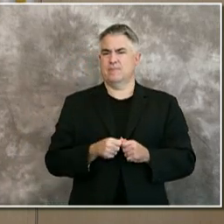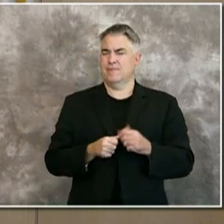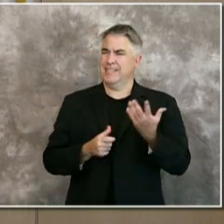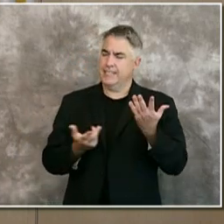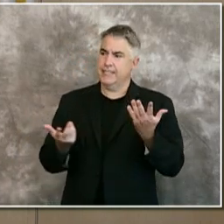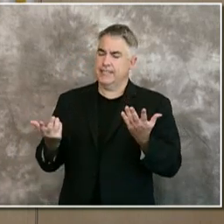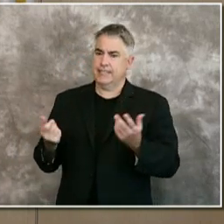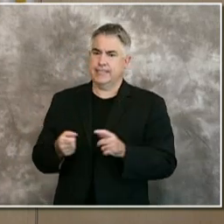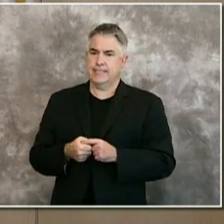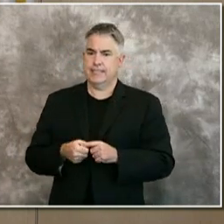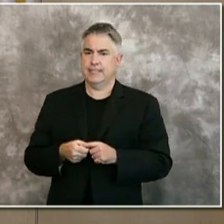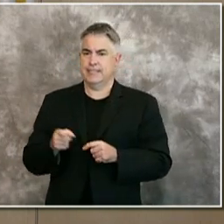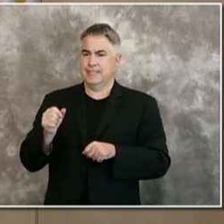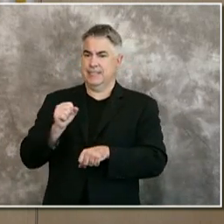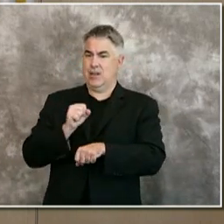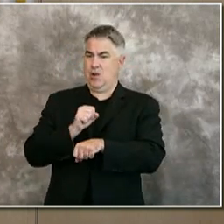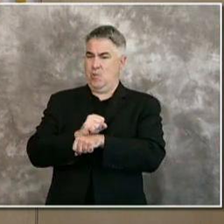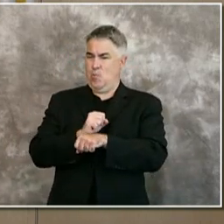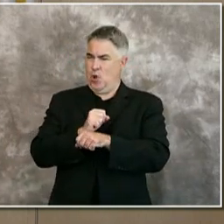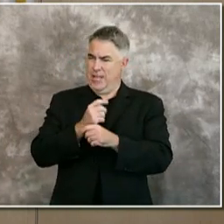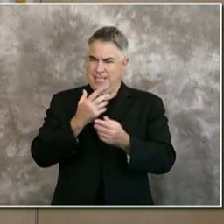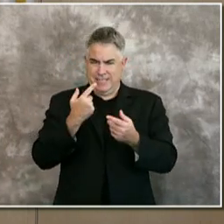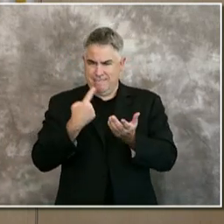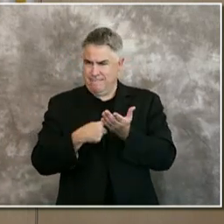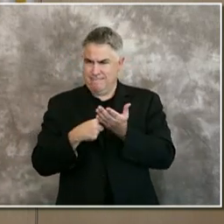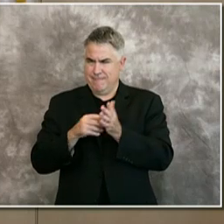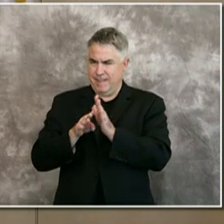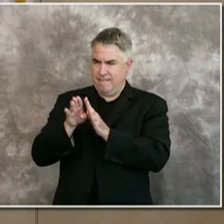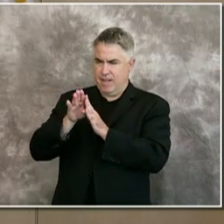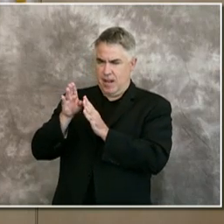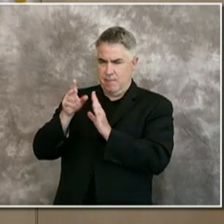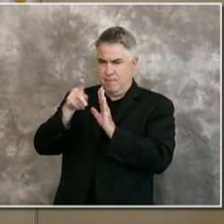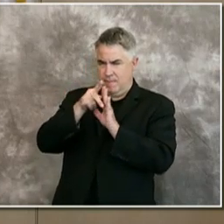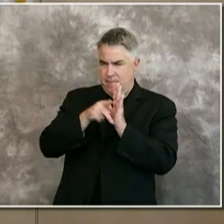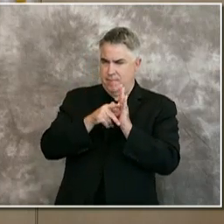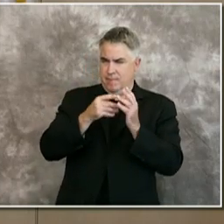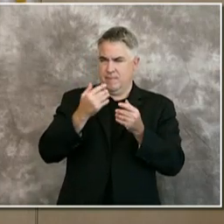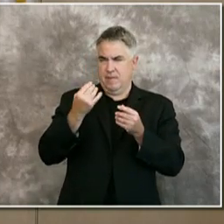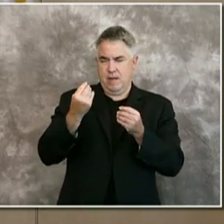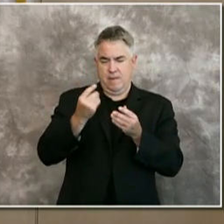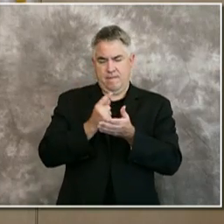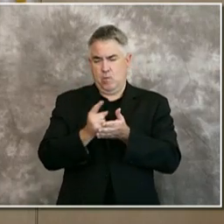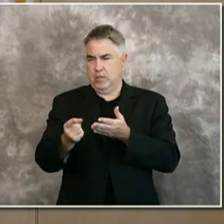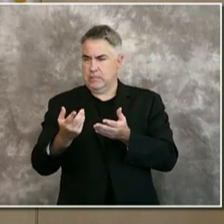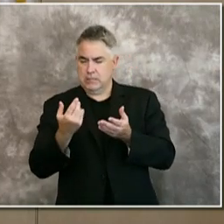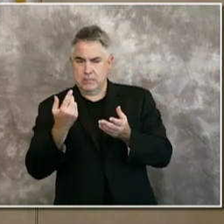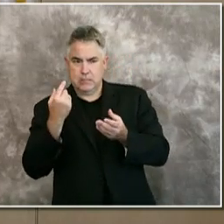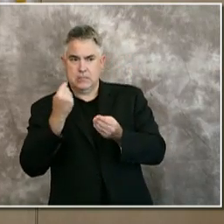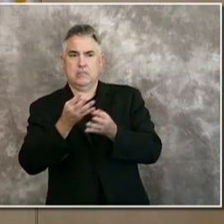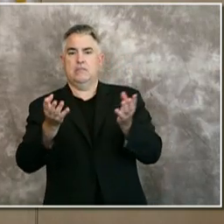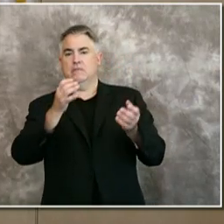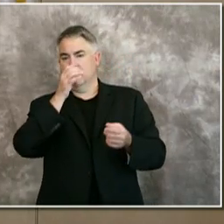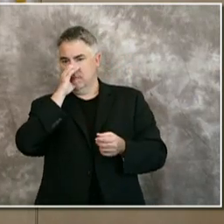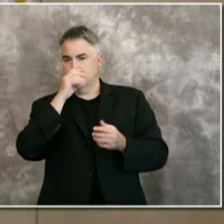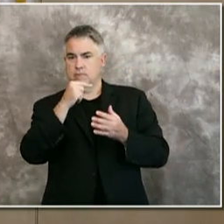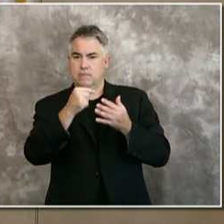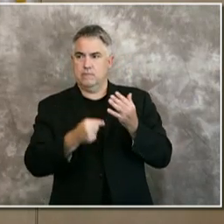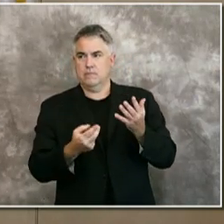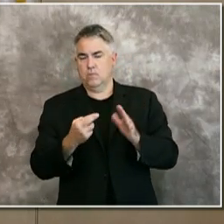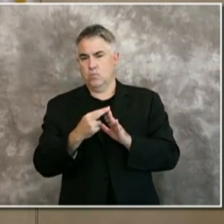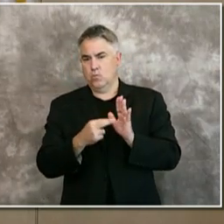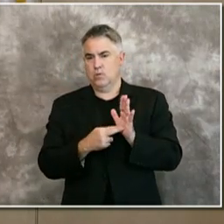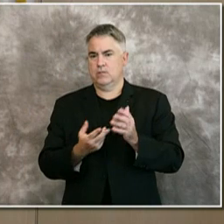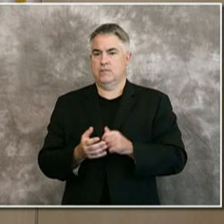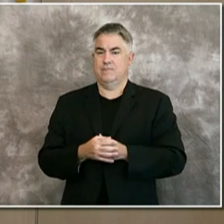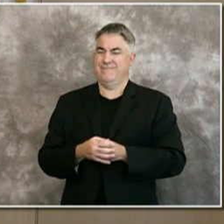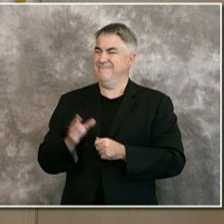be working on developing a plan in the coming weeks. We actually, however, encourage, as I stated, everyone has a role to